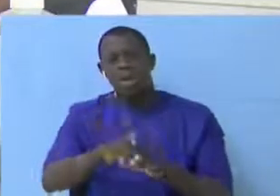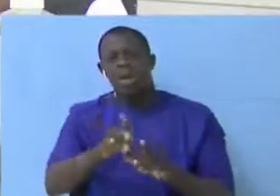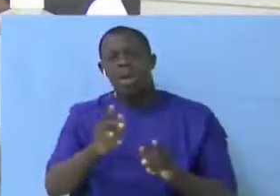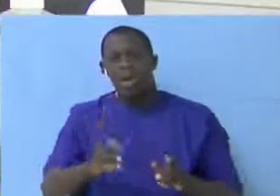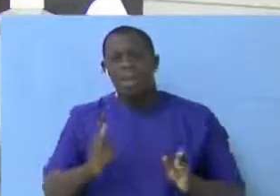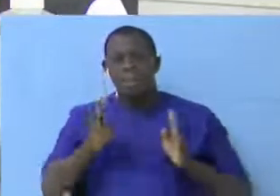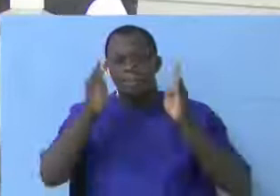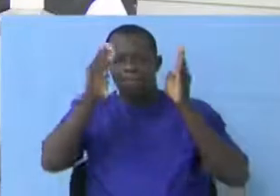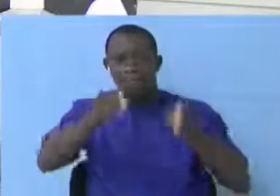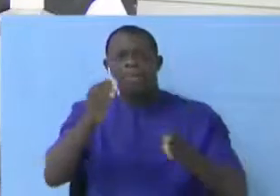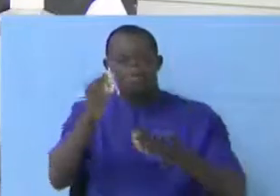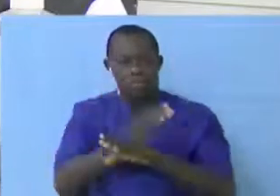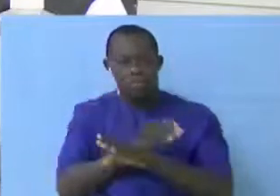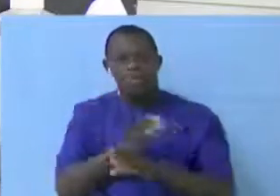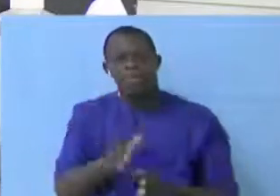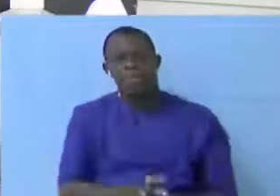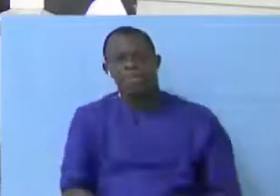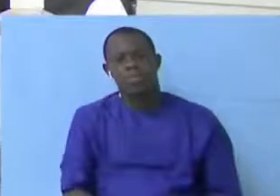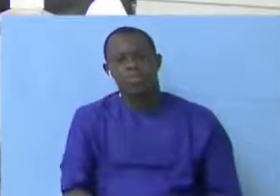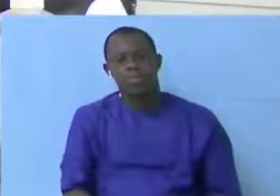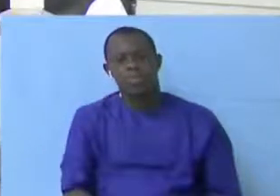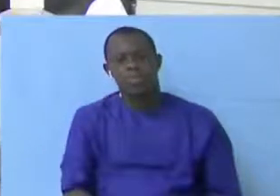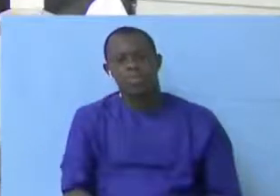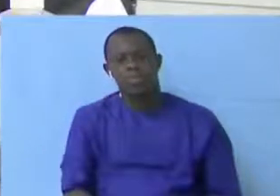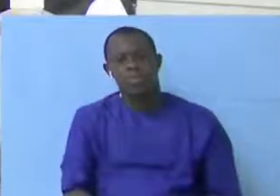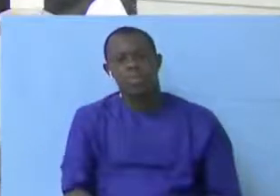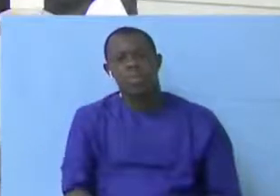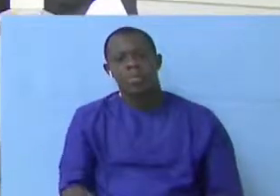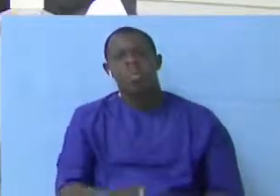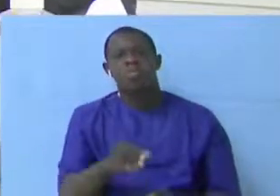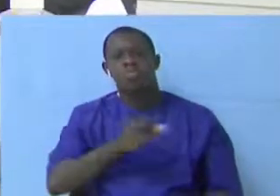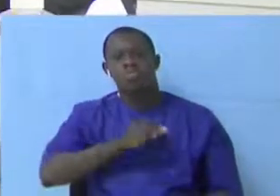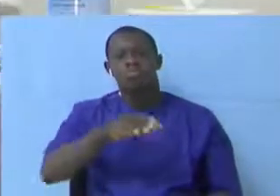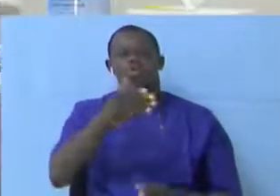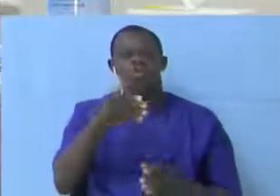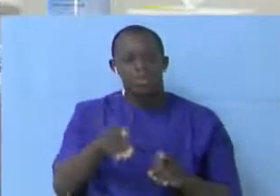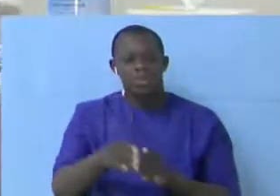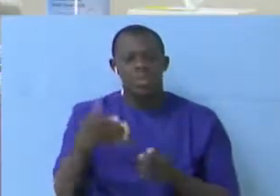that stream towards Fajikunda, somewhere around Fajikunda.